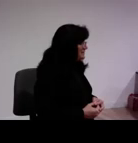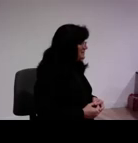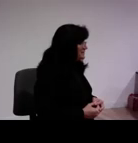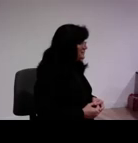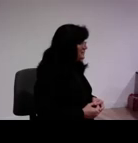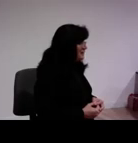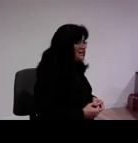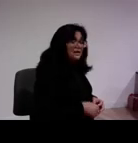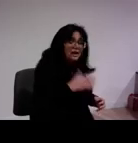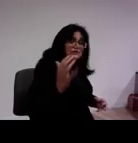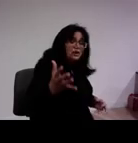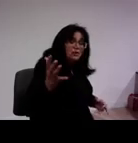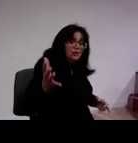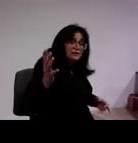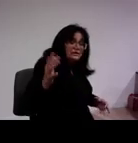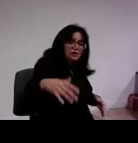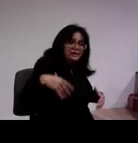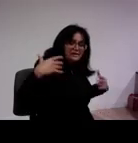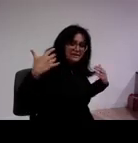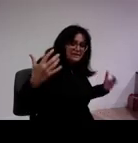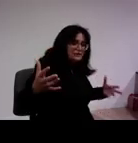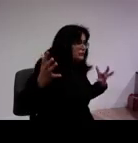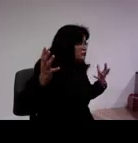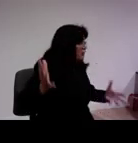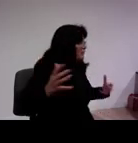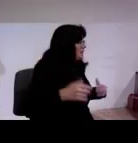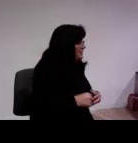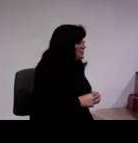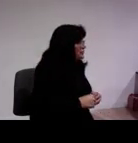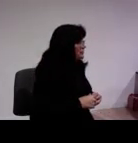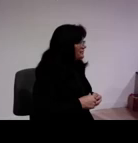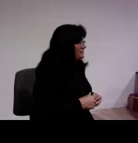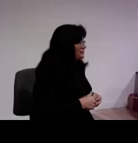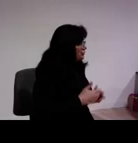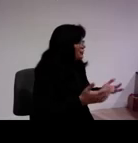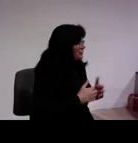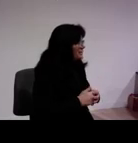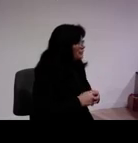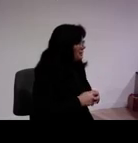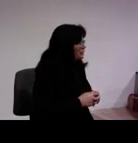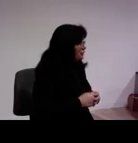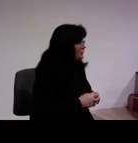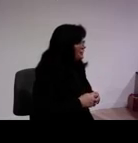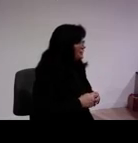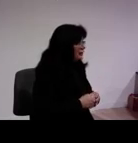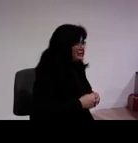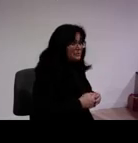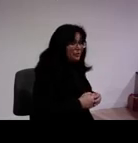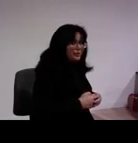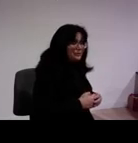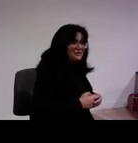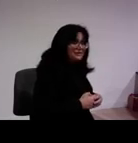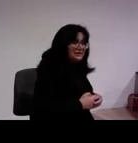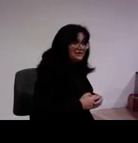Tins. And so I wanted, I guess, in a sense of homage, to call my talk Photos